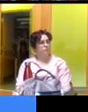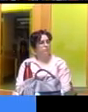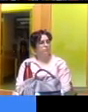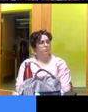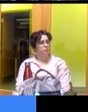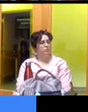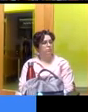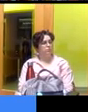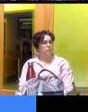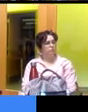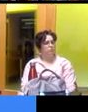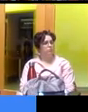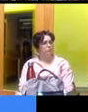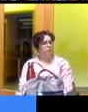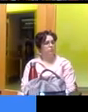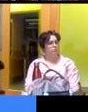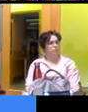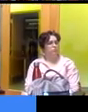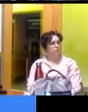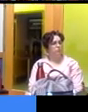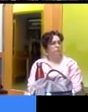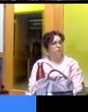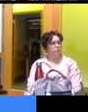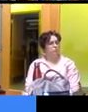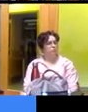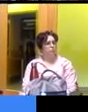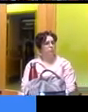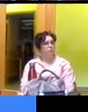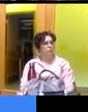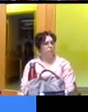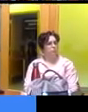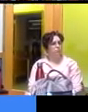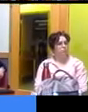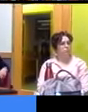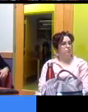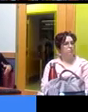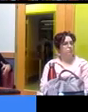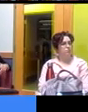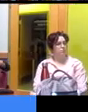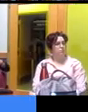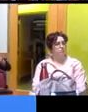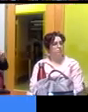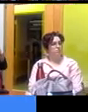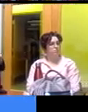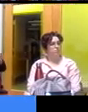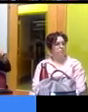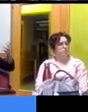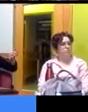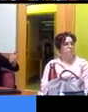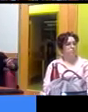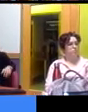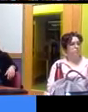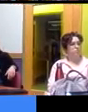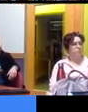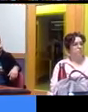scheduling parameters and when a provider is available, they may be scheduled, you know, as far out as the